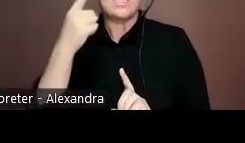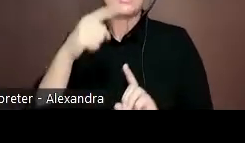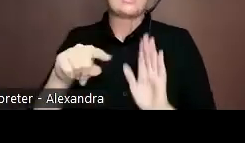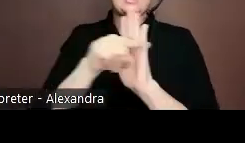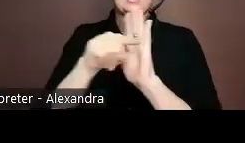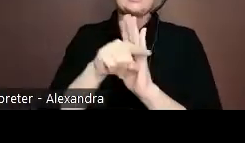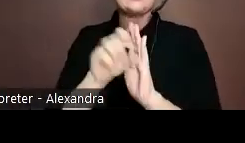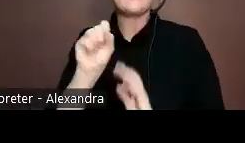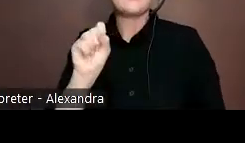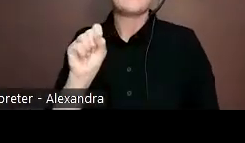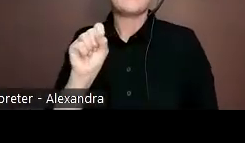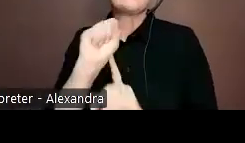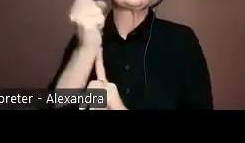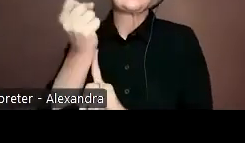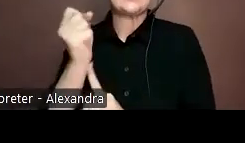the